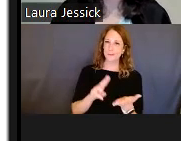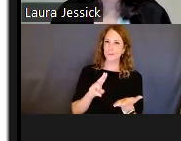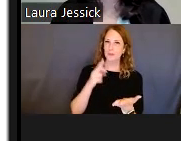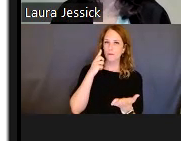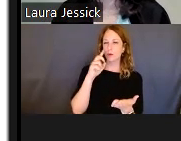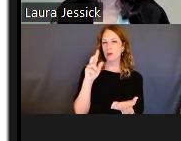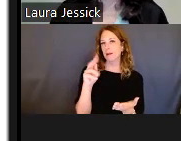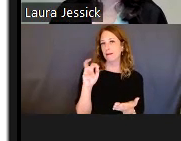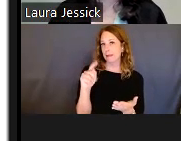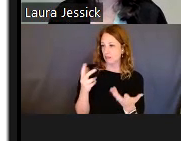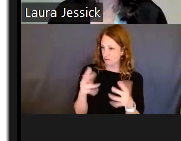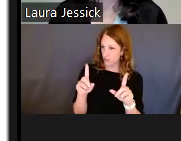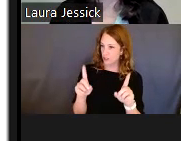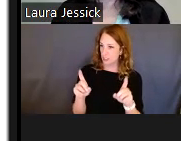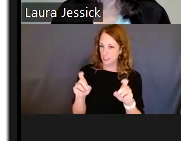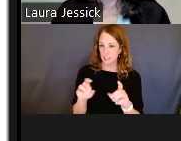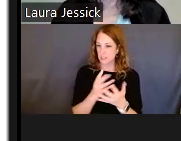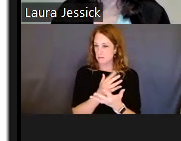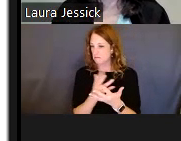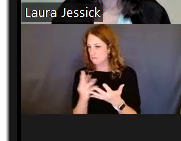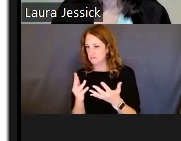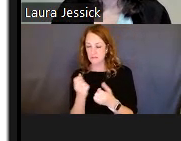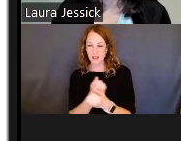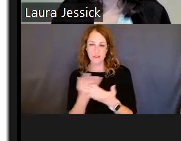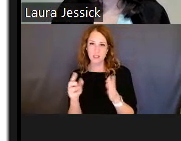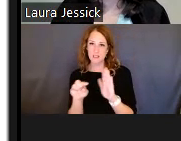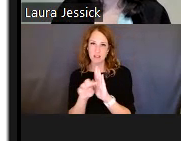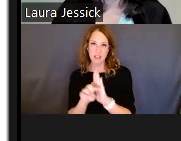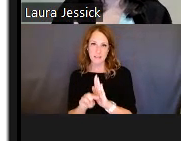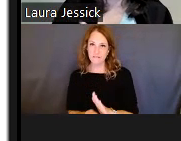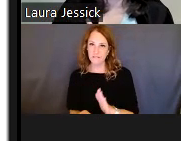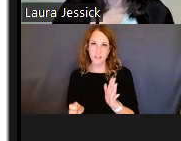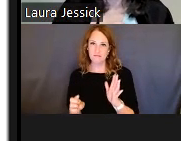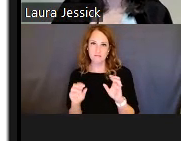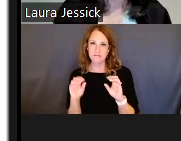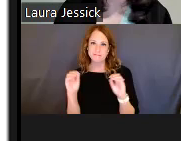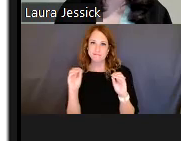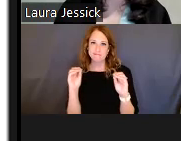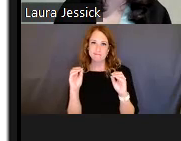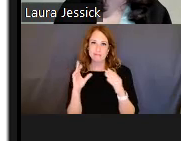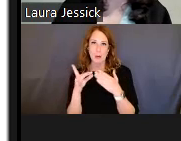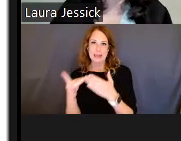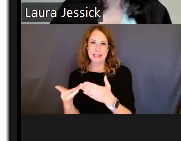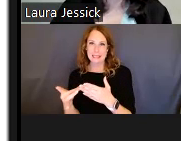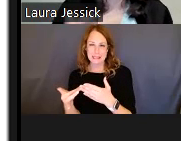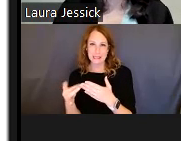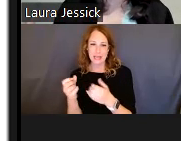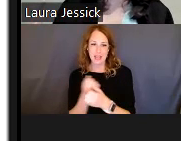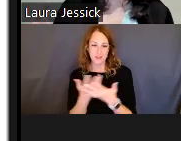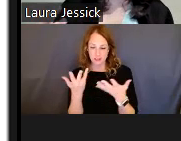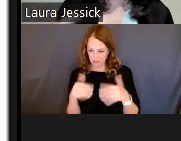kit was tested. All investigative leads were extinguished, like everything possible was